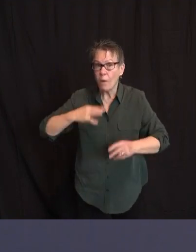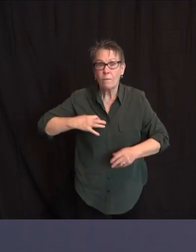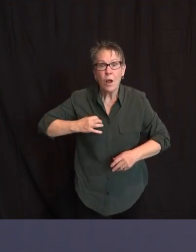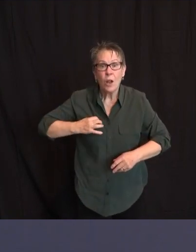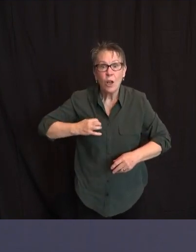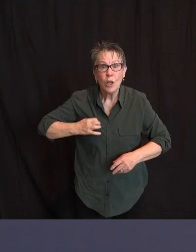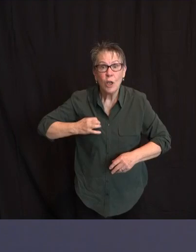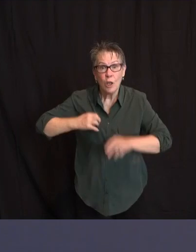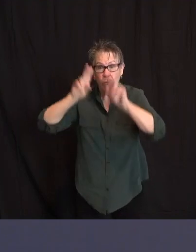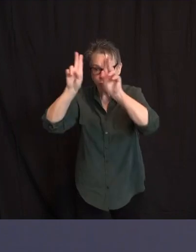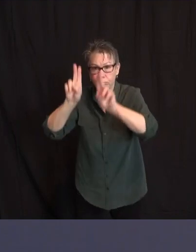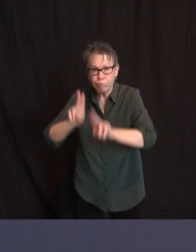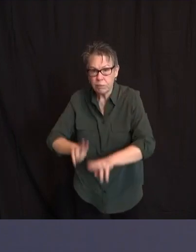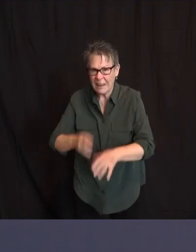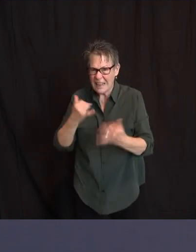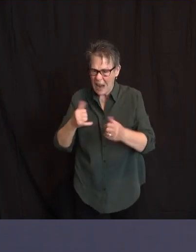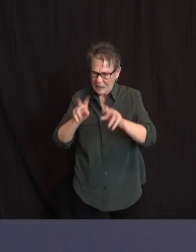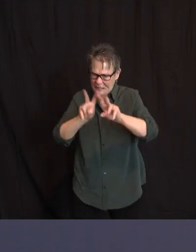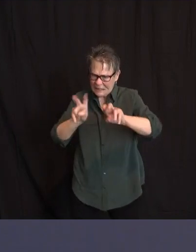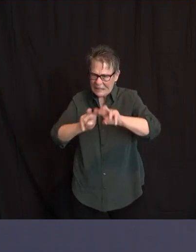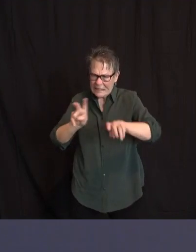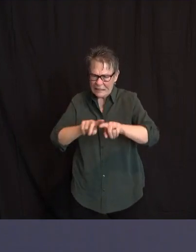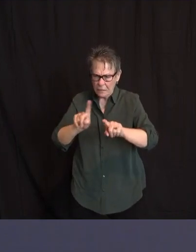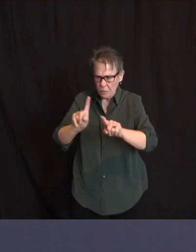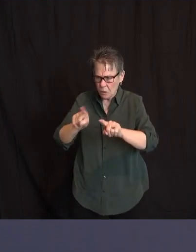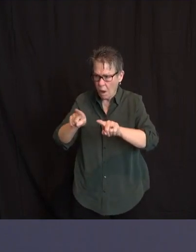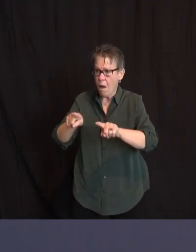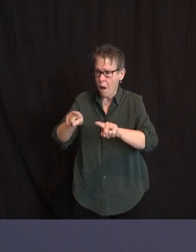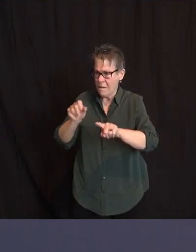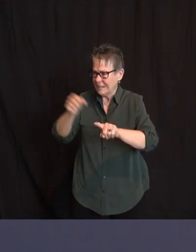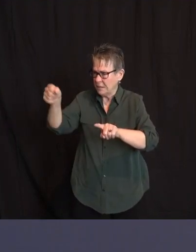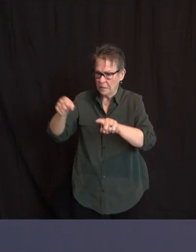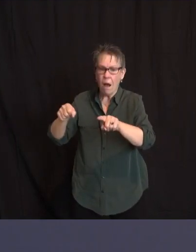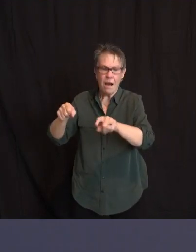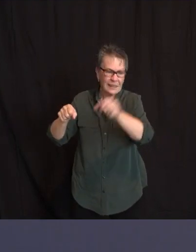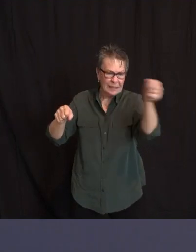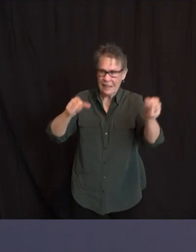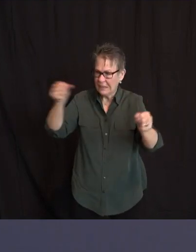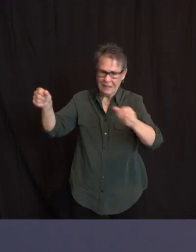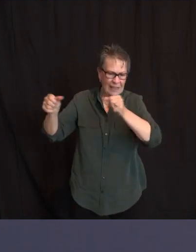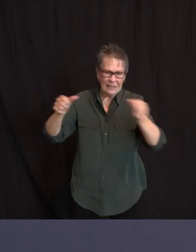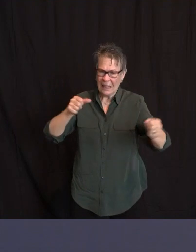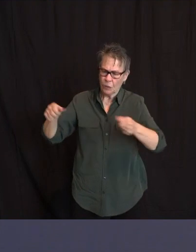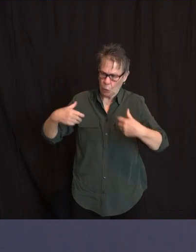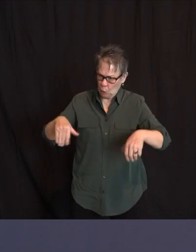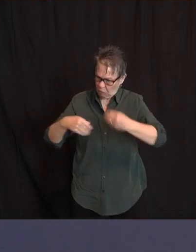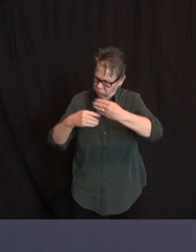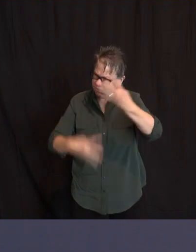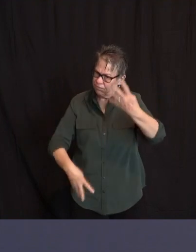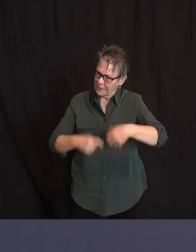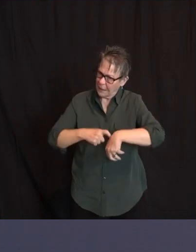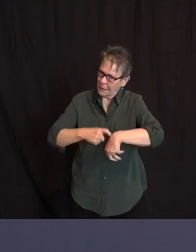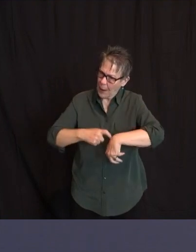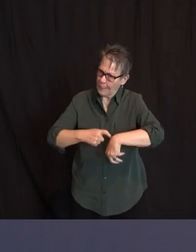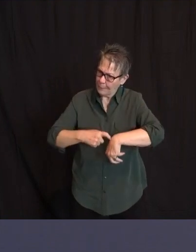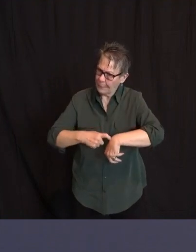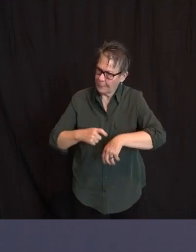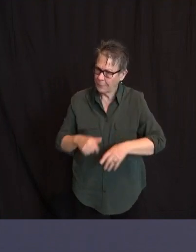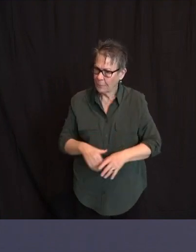north right now. On the nurses, I have regular